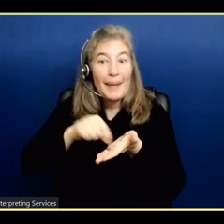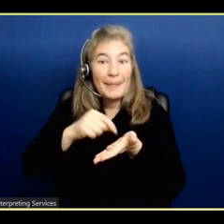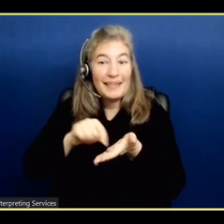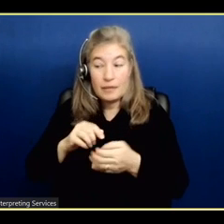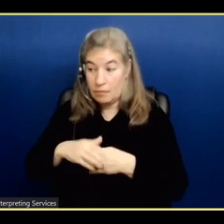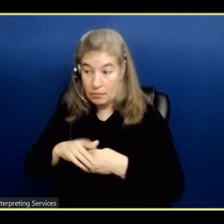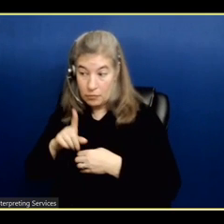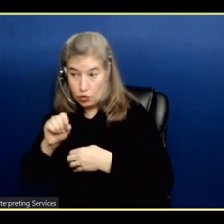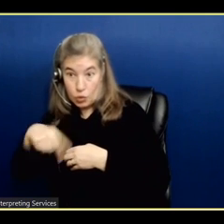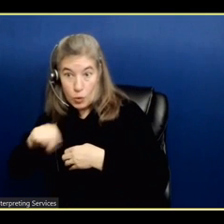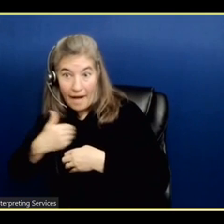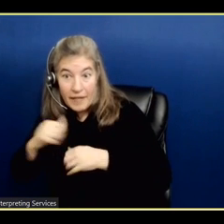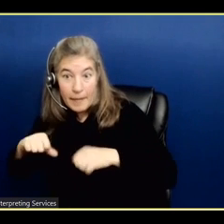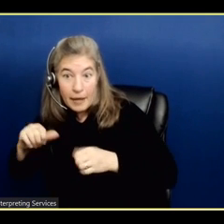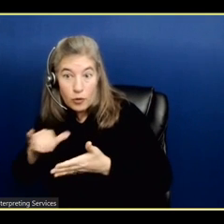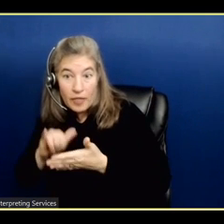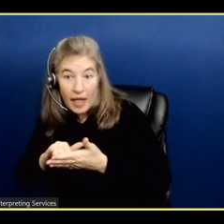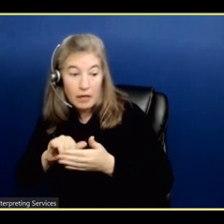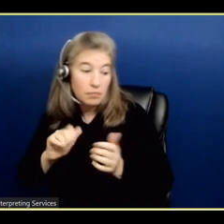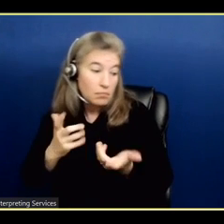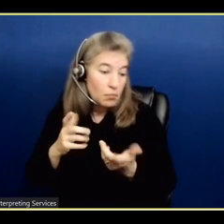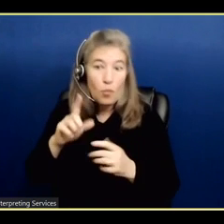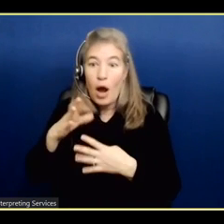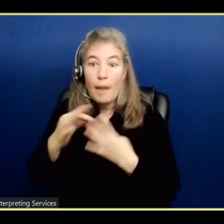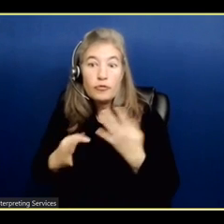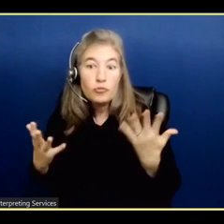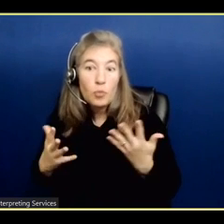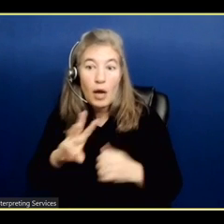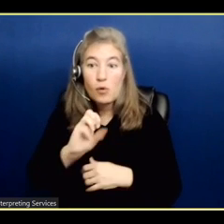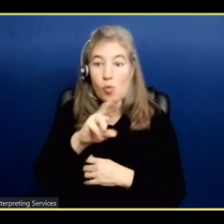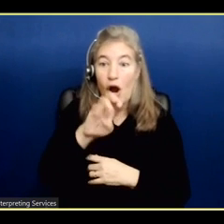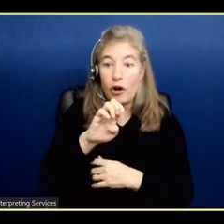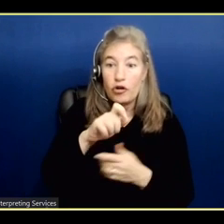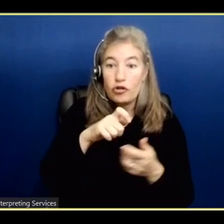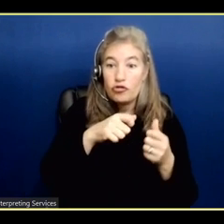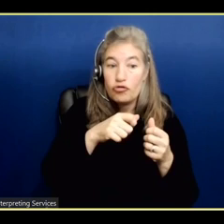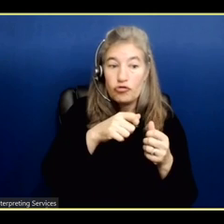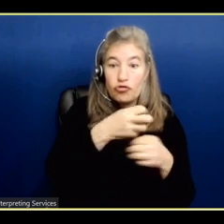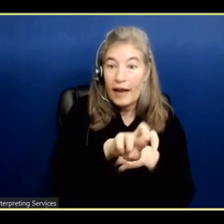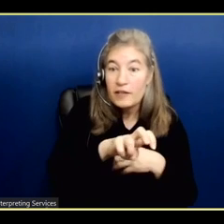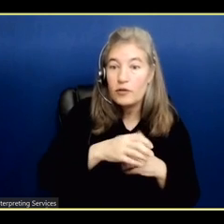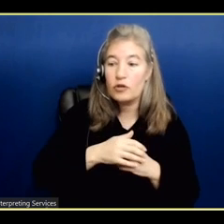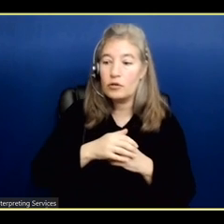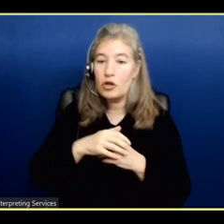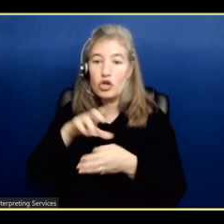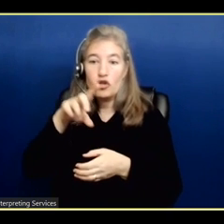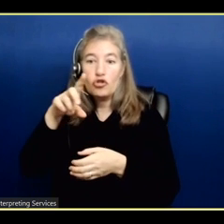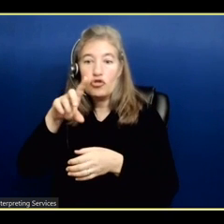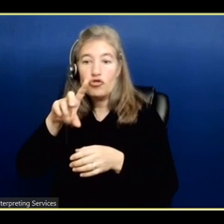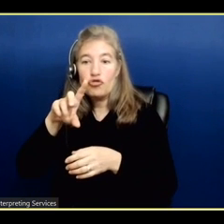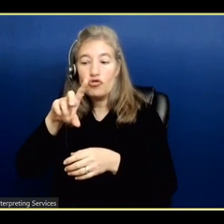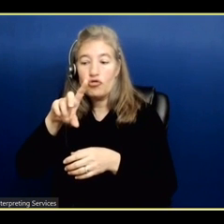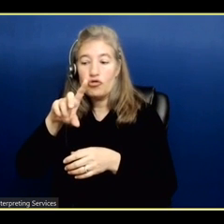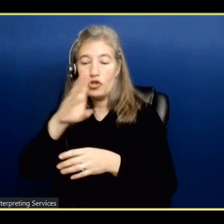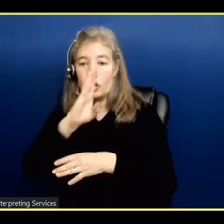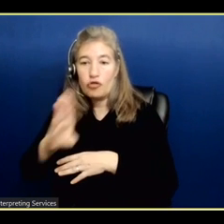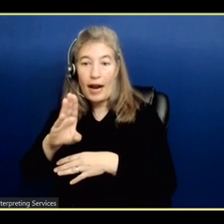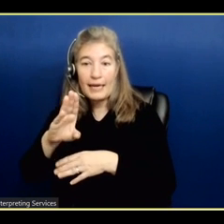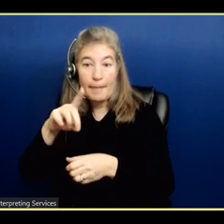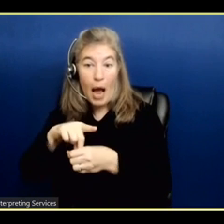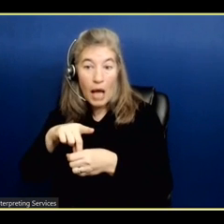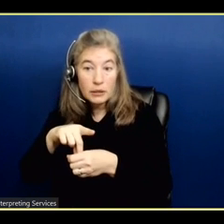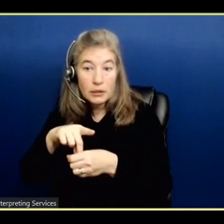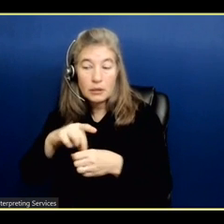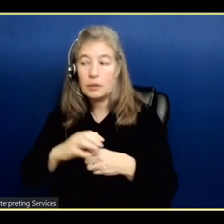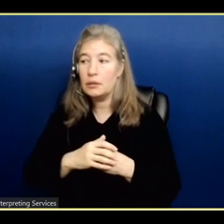capacity to do that? Can you do wire transfers? Can you do direct deposits? Just consider all of that. Decline